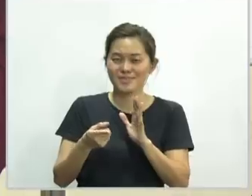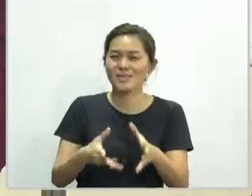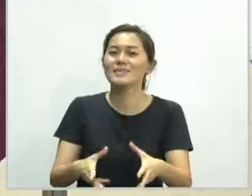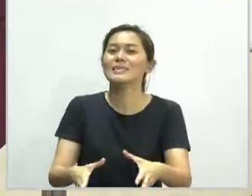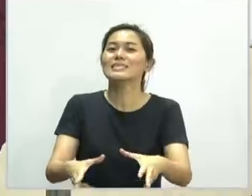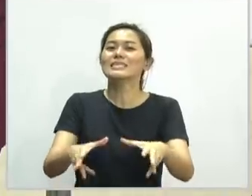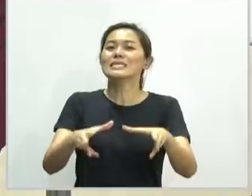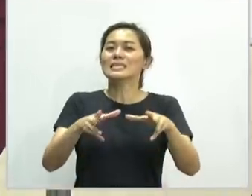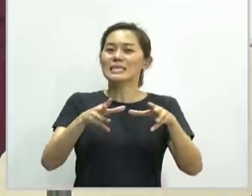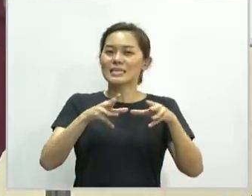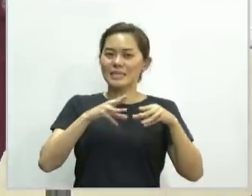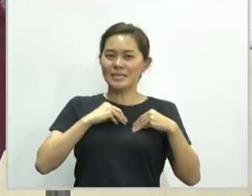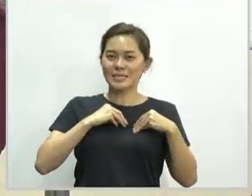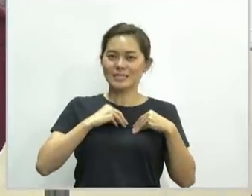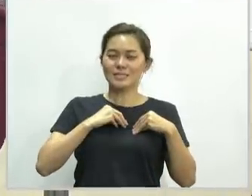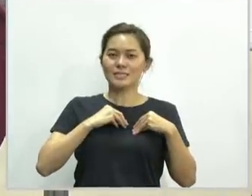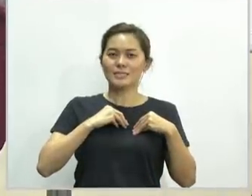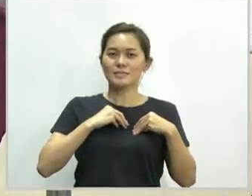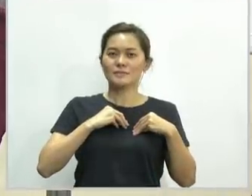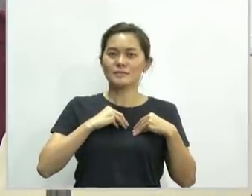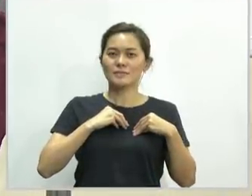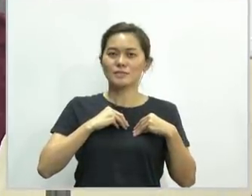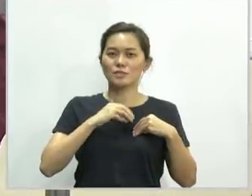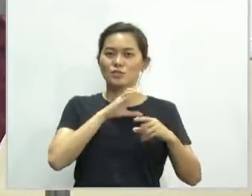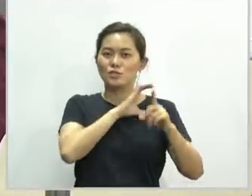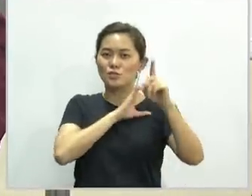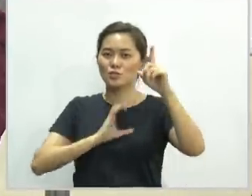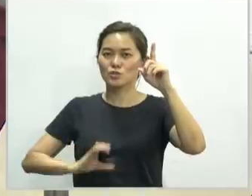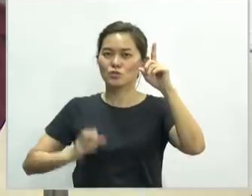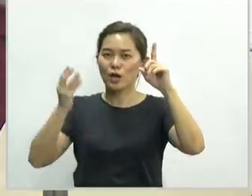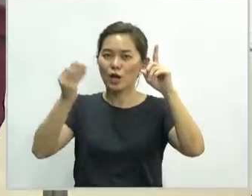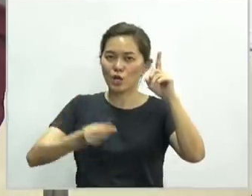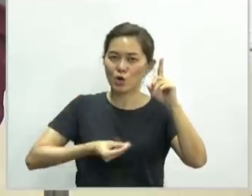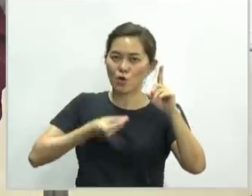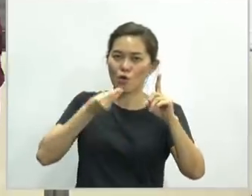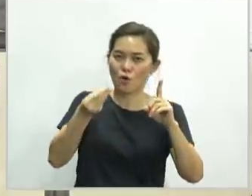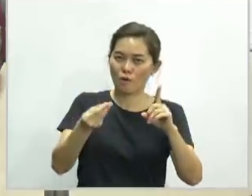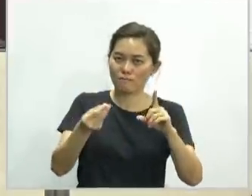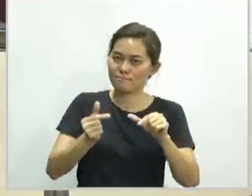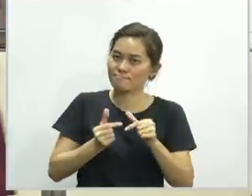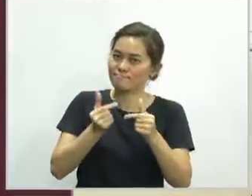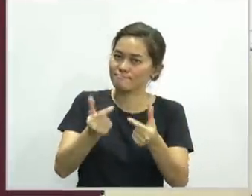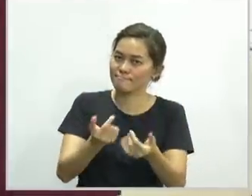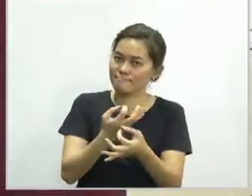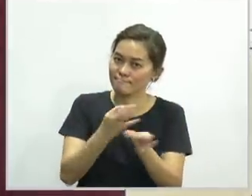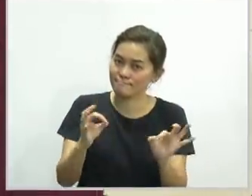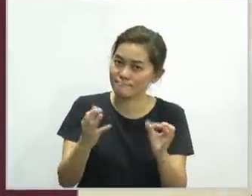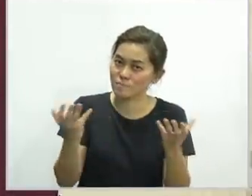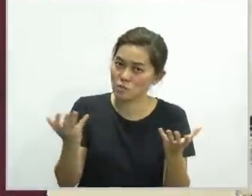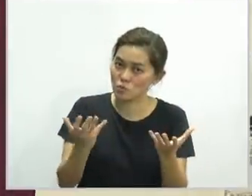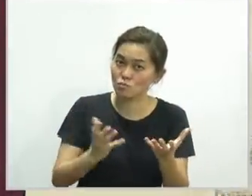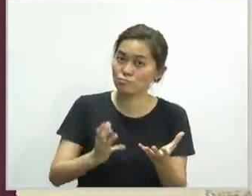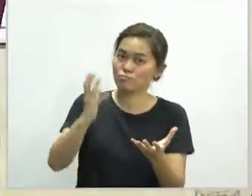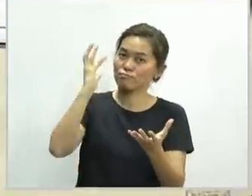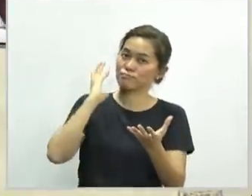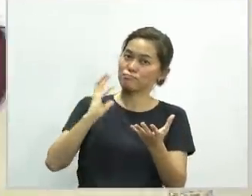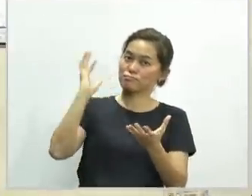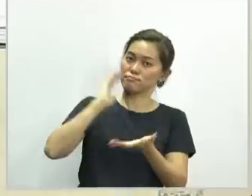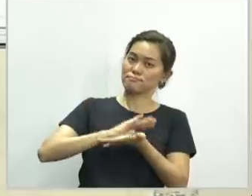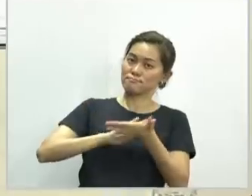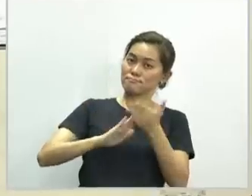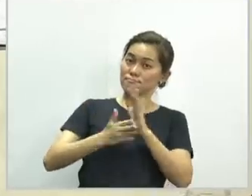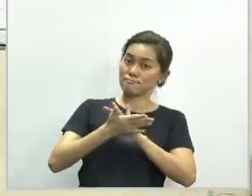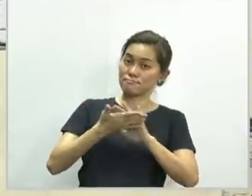accept Christ's offer, free gift of forgiveness from the past,